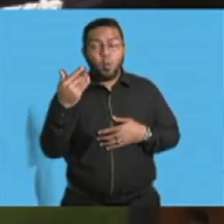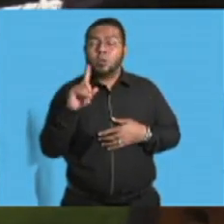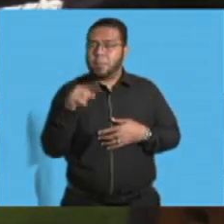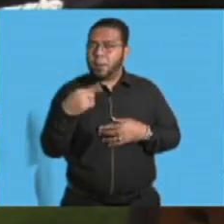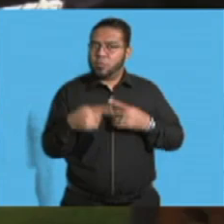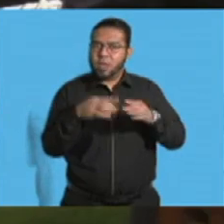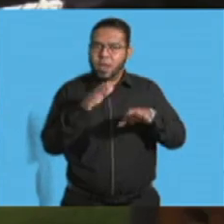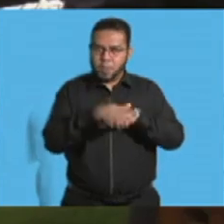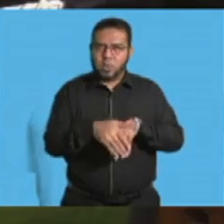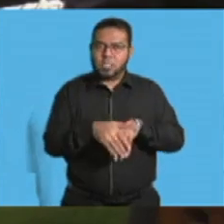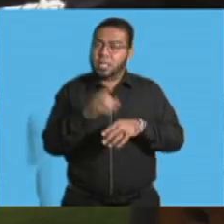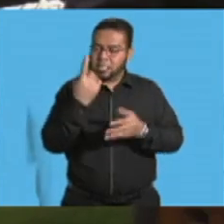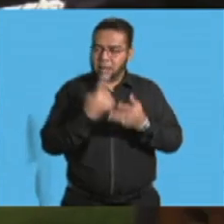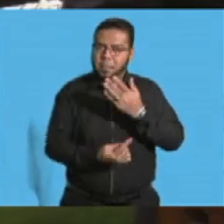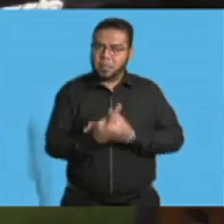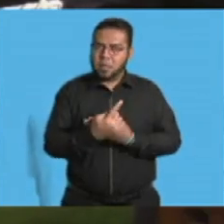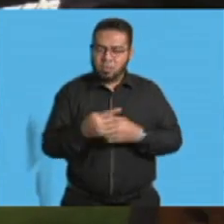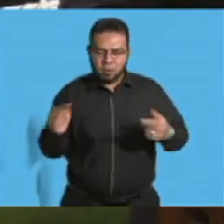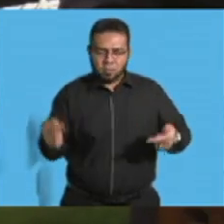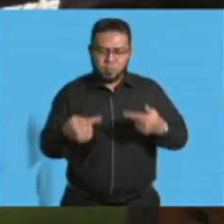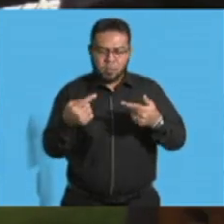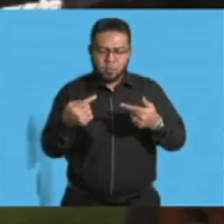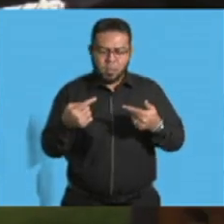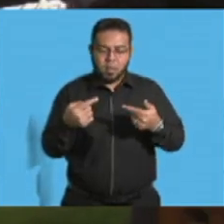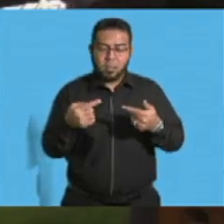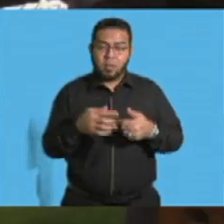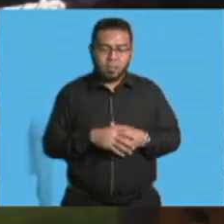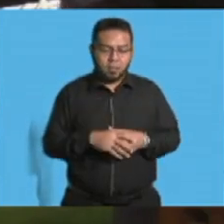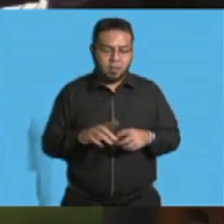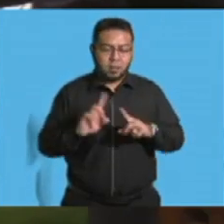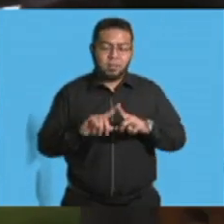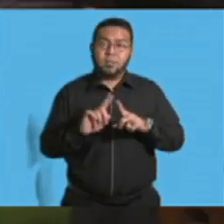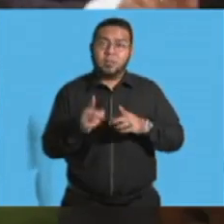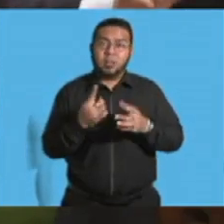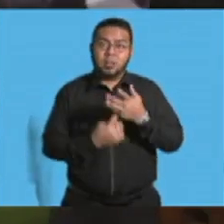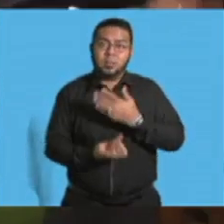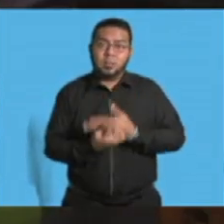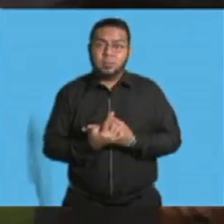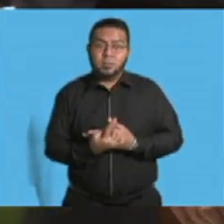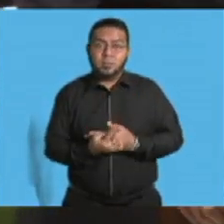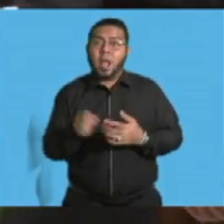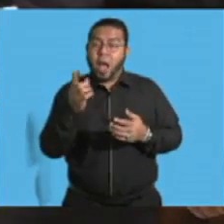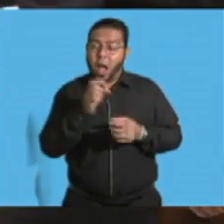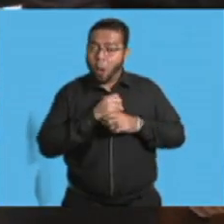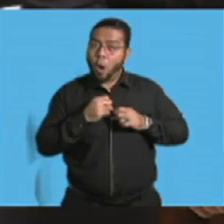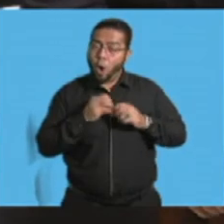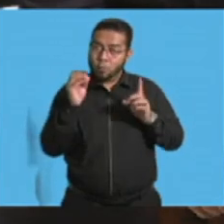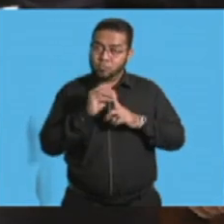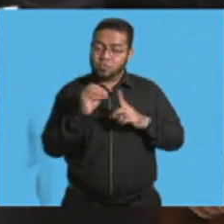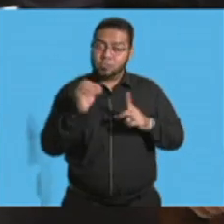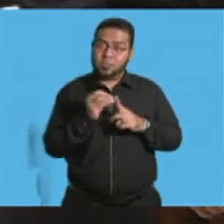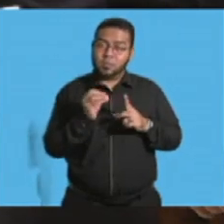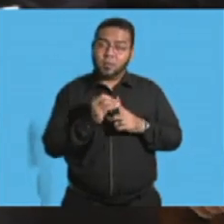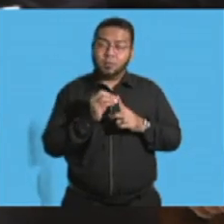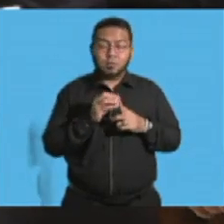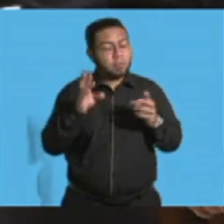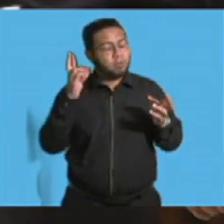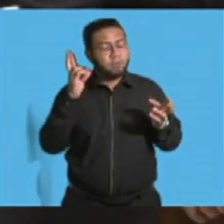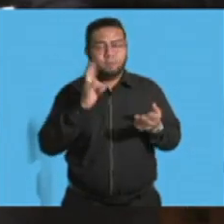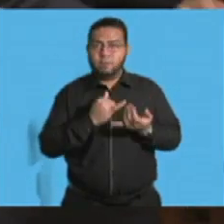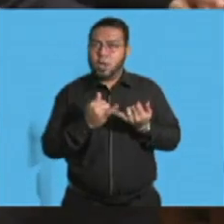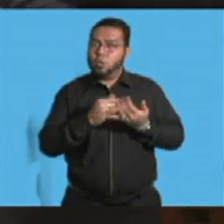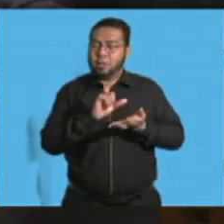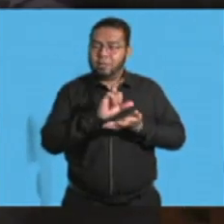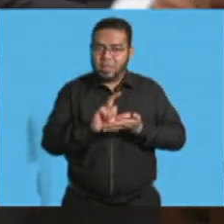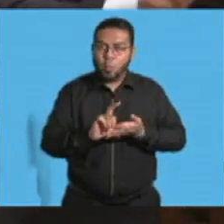hypocrisy that's taking place, the contradictions, and in fact the paradoxes that are taking place. Our objective for civil service, Madam Speaker, reform is very clear. We